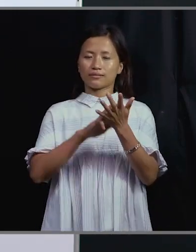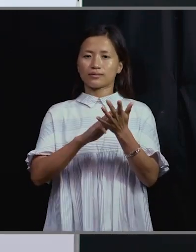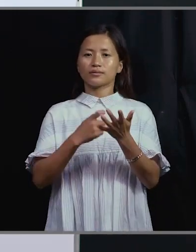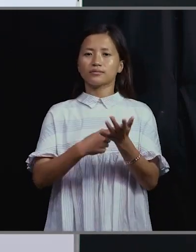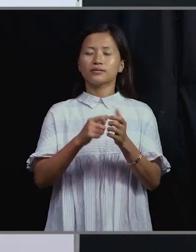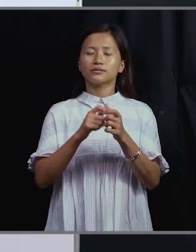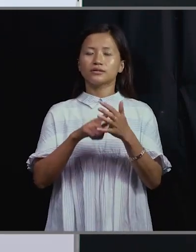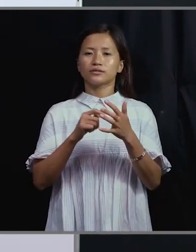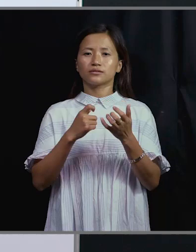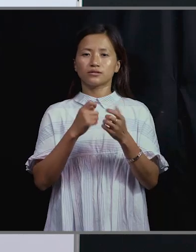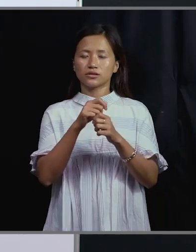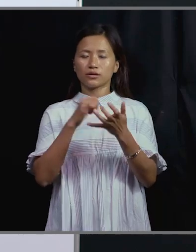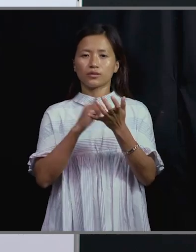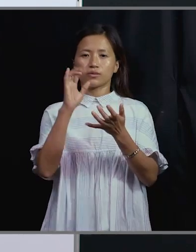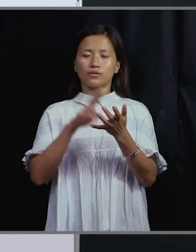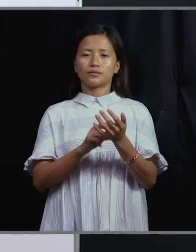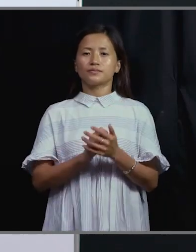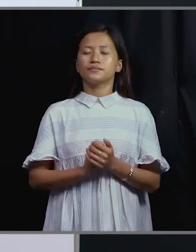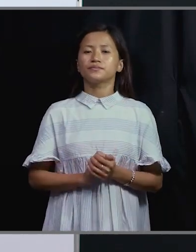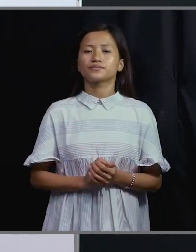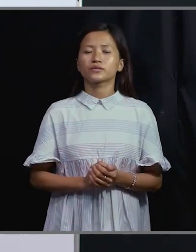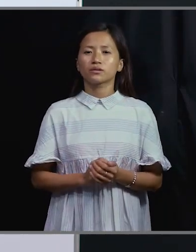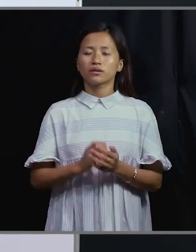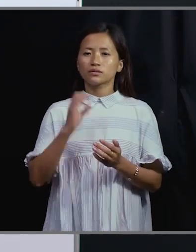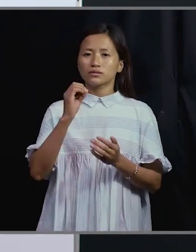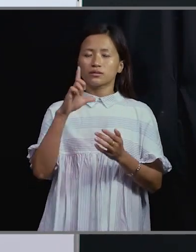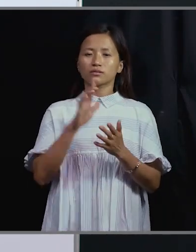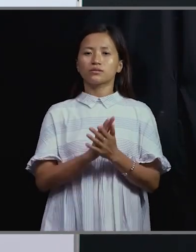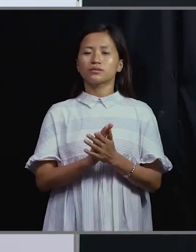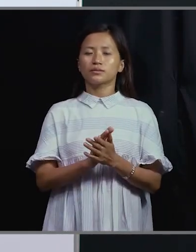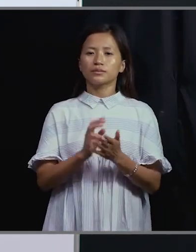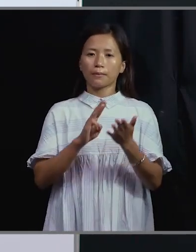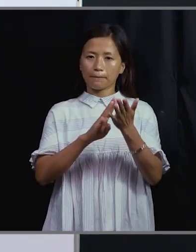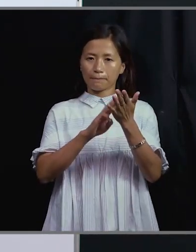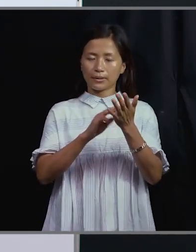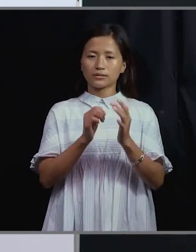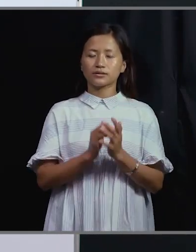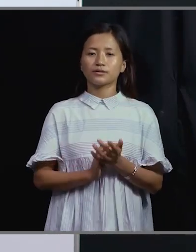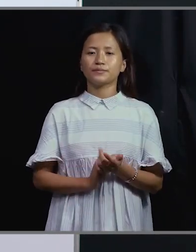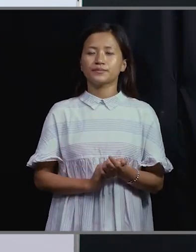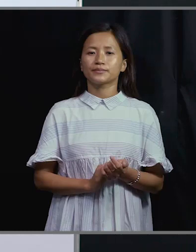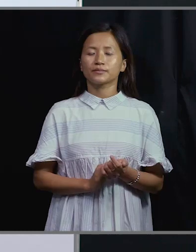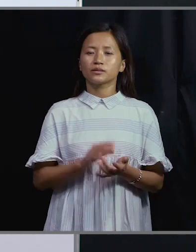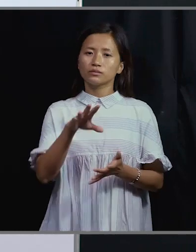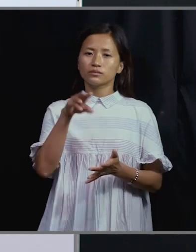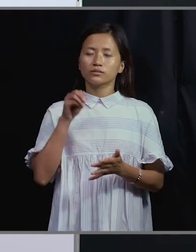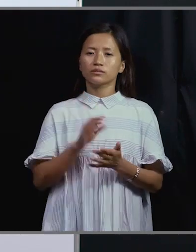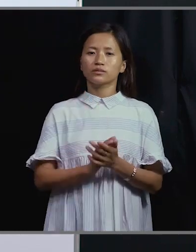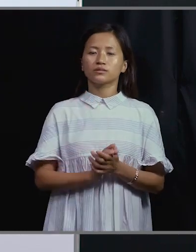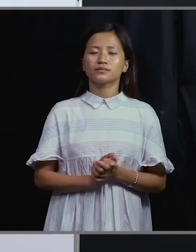here, if chloroethane reacts with magnesium, then we get